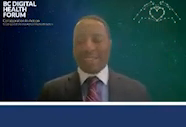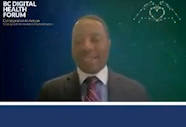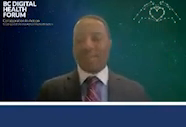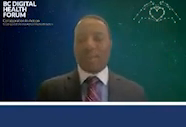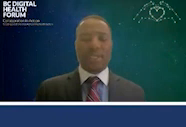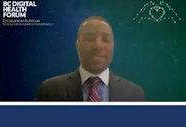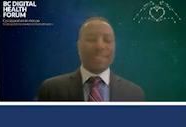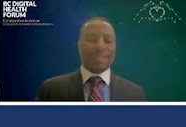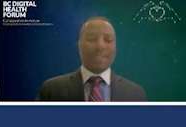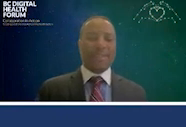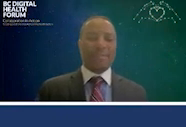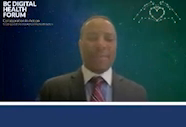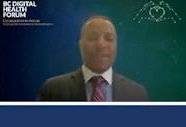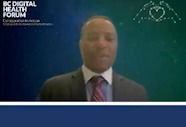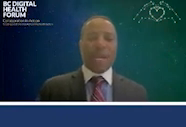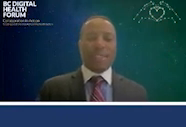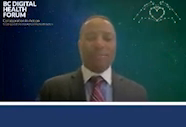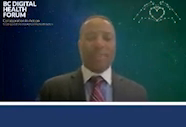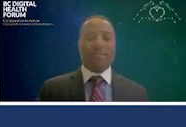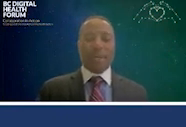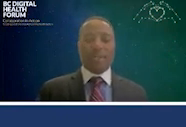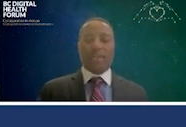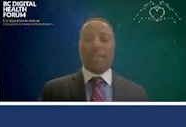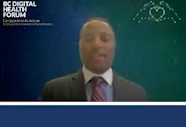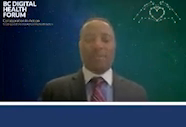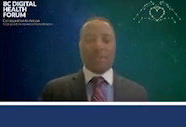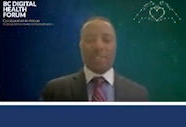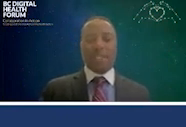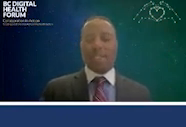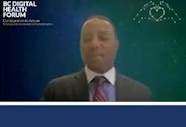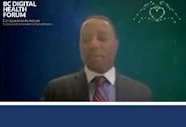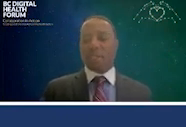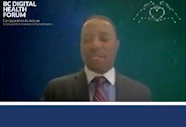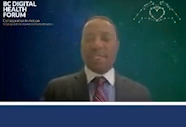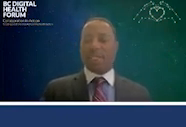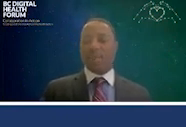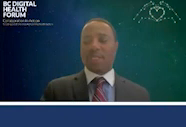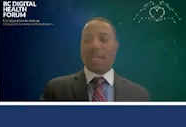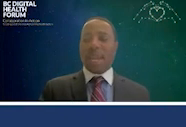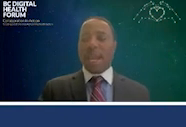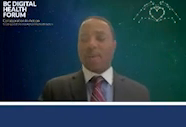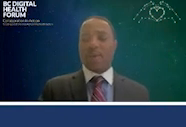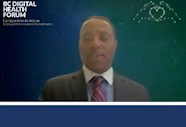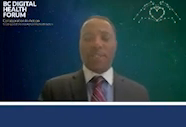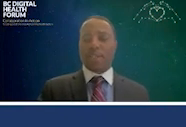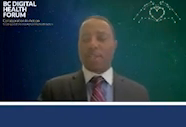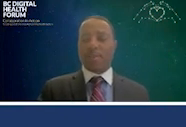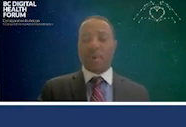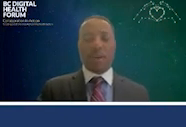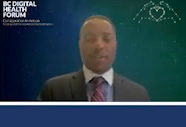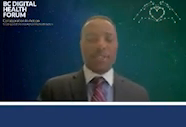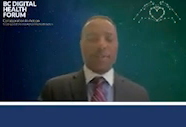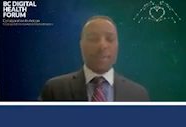provincial attachment system to actively monitor and facilitate patient attachment across